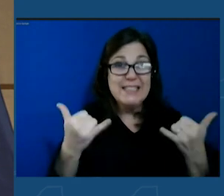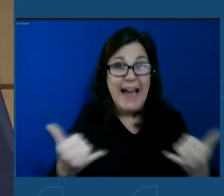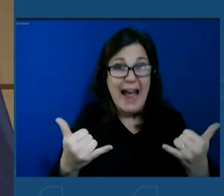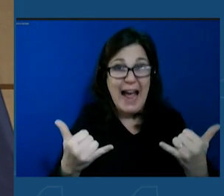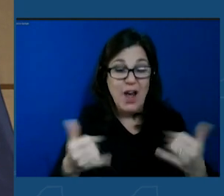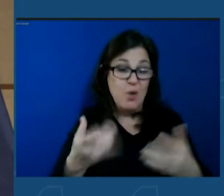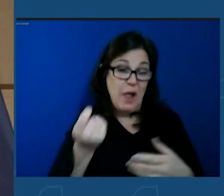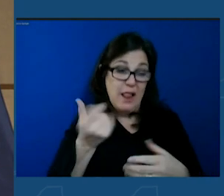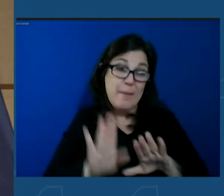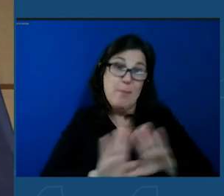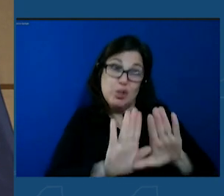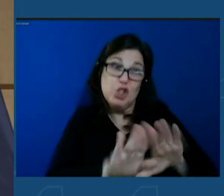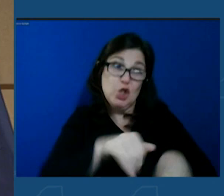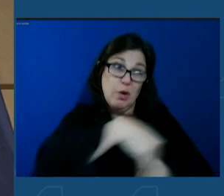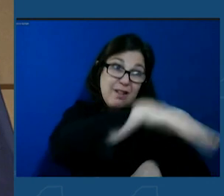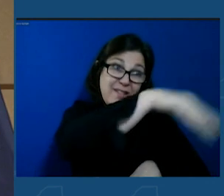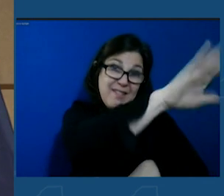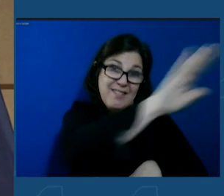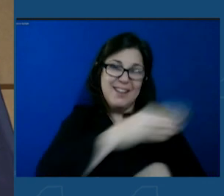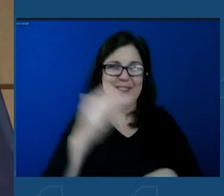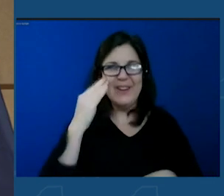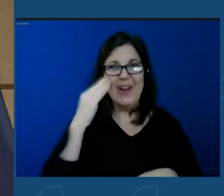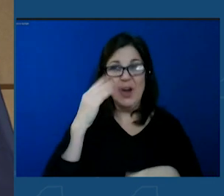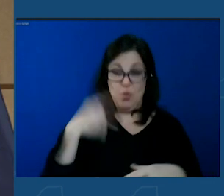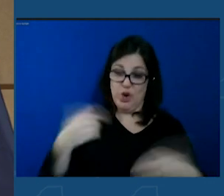And we're here.